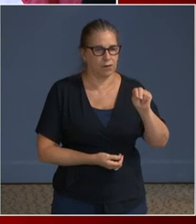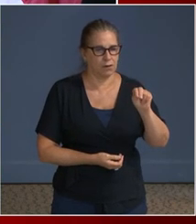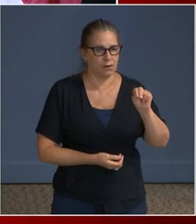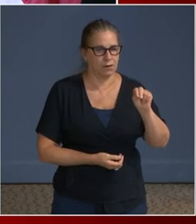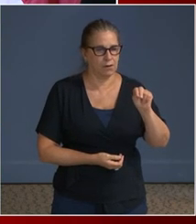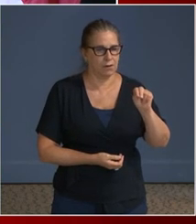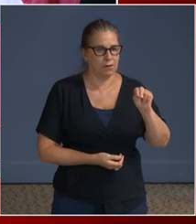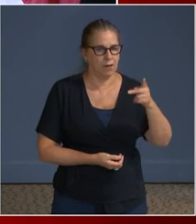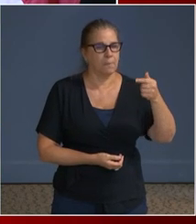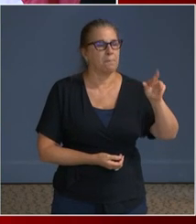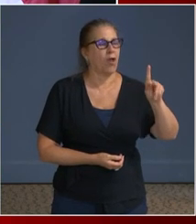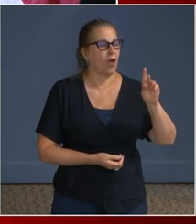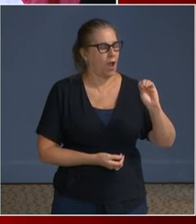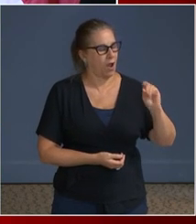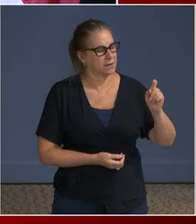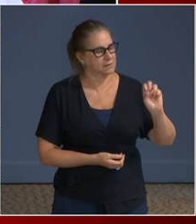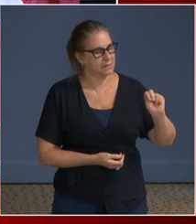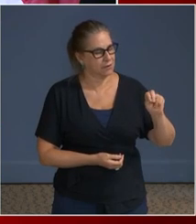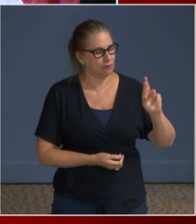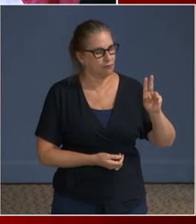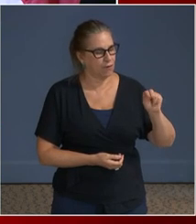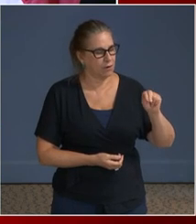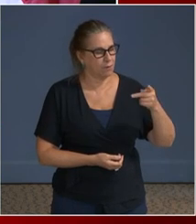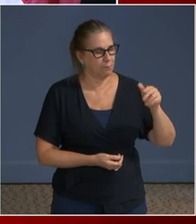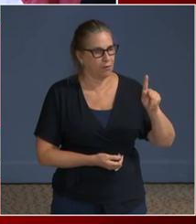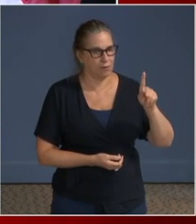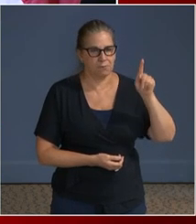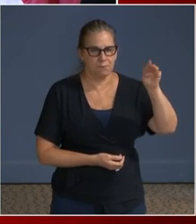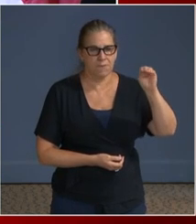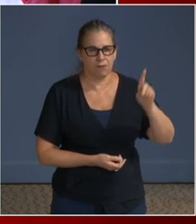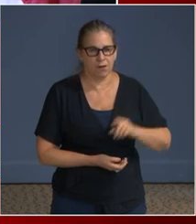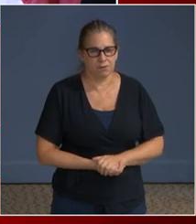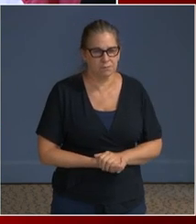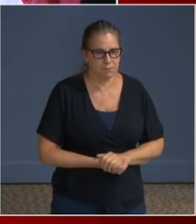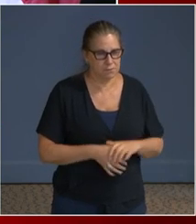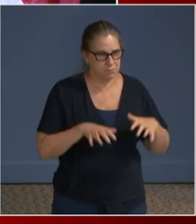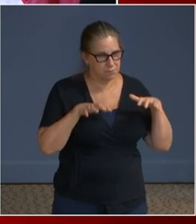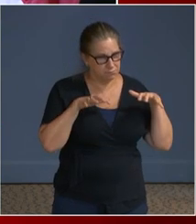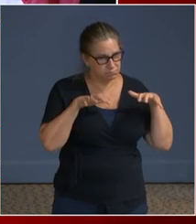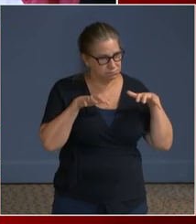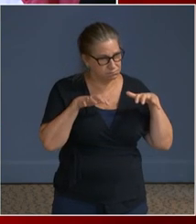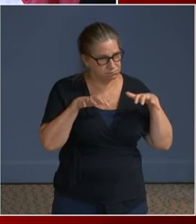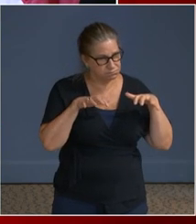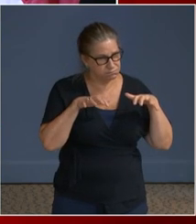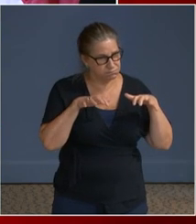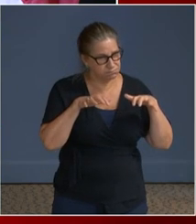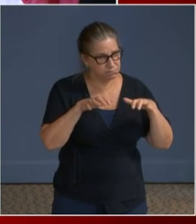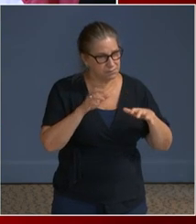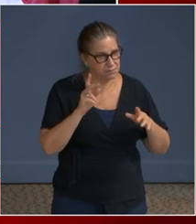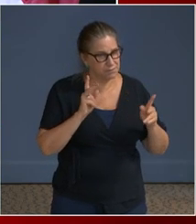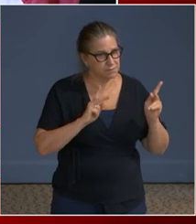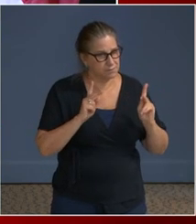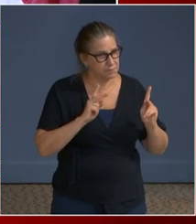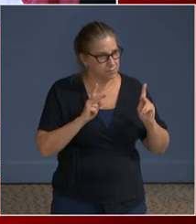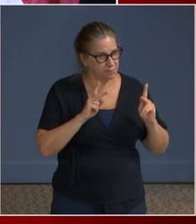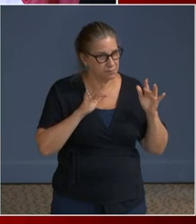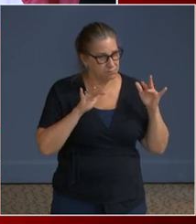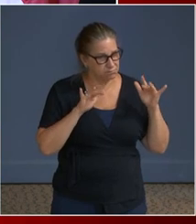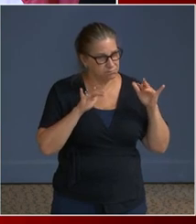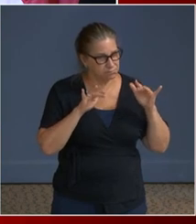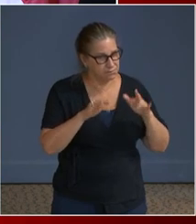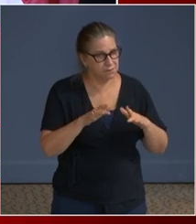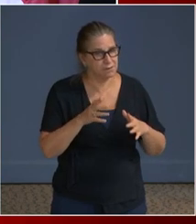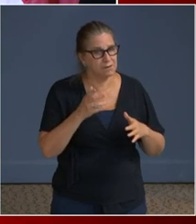thing, only it's worse this time. I talked to an ANC commissioner who complained last time. He said basically people don't believe